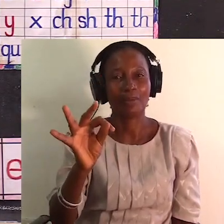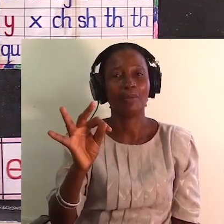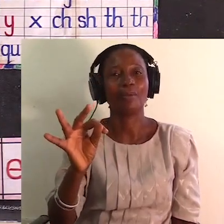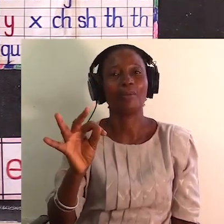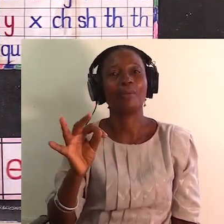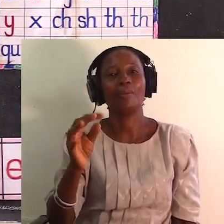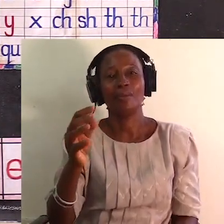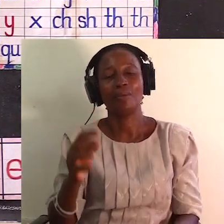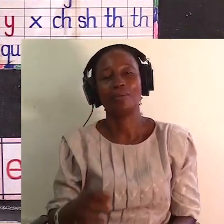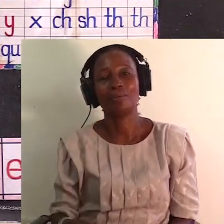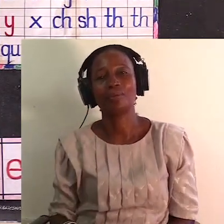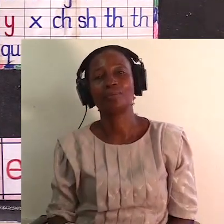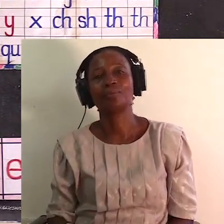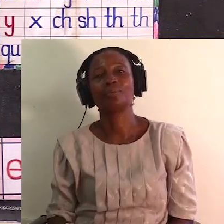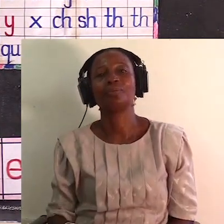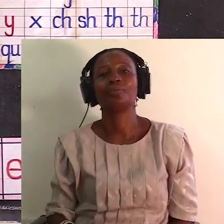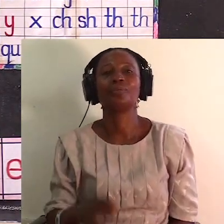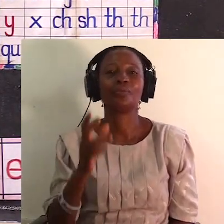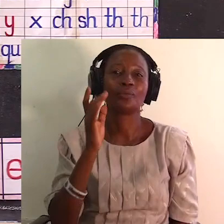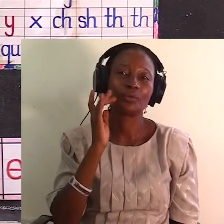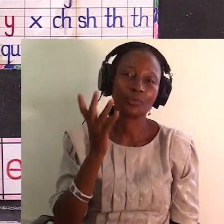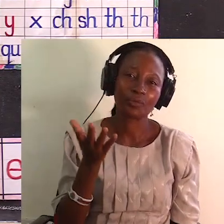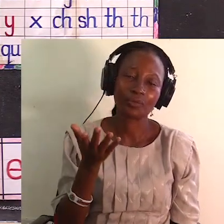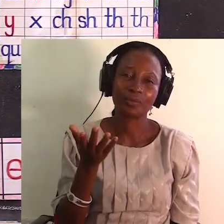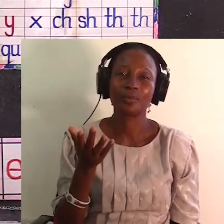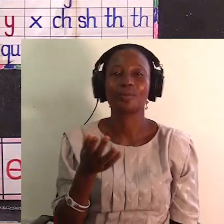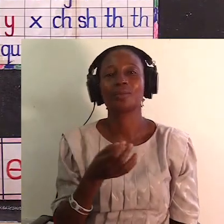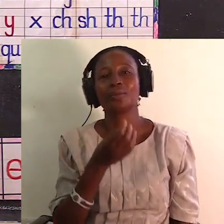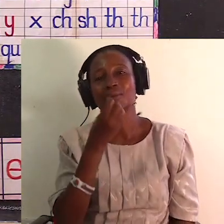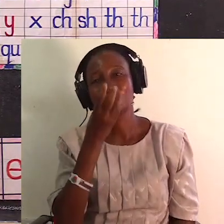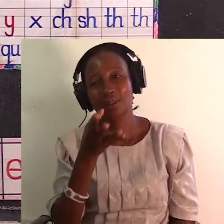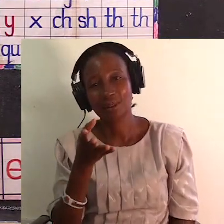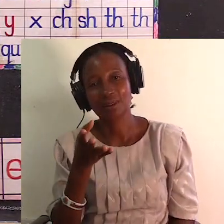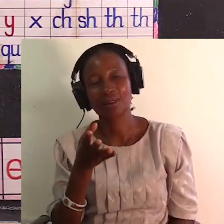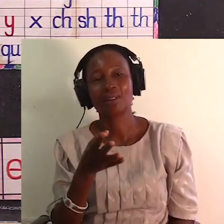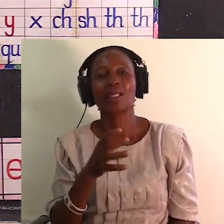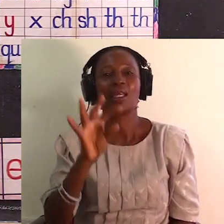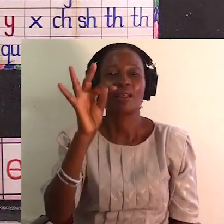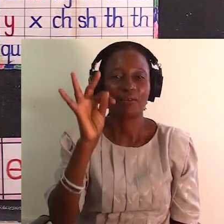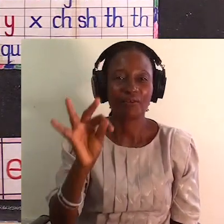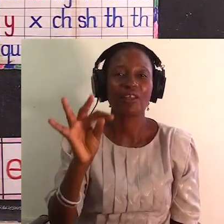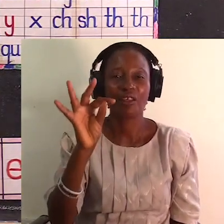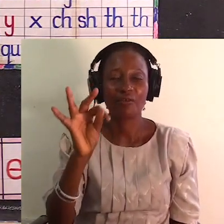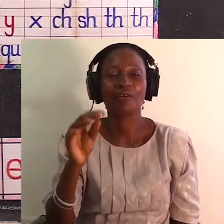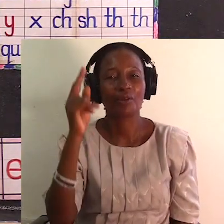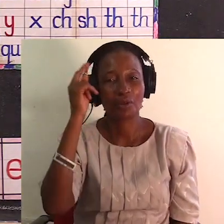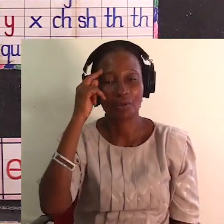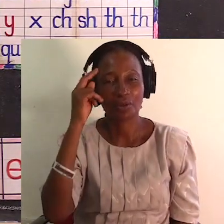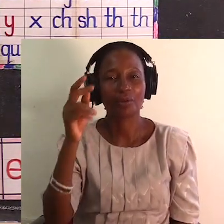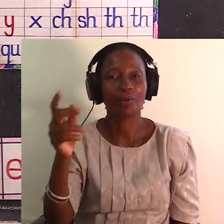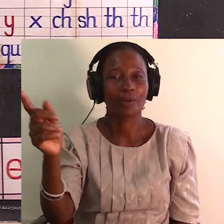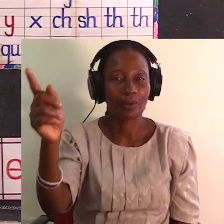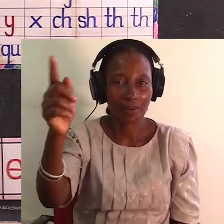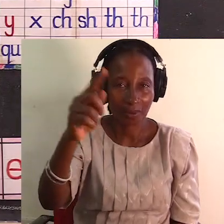when we say f, it will just ring in your mind, curly down, curve, and a flick, as fast as you can.